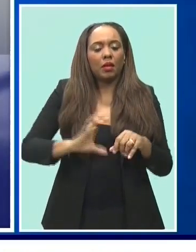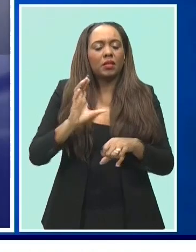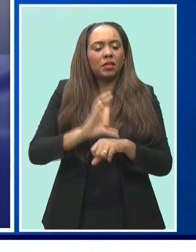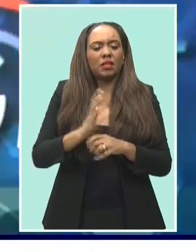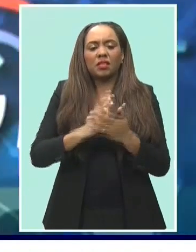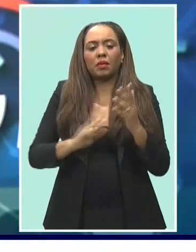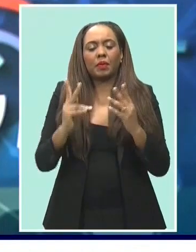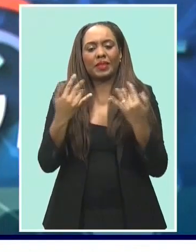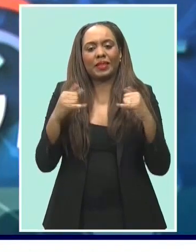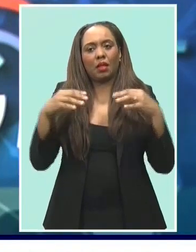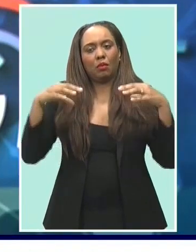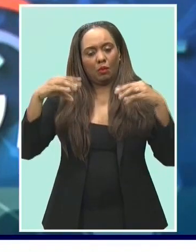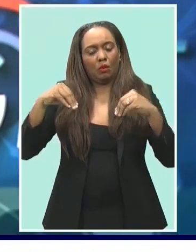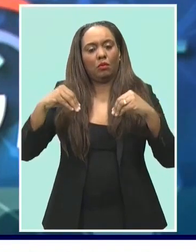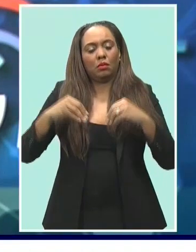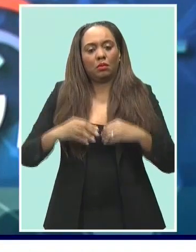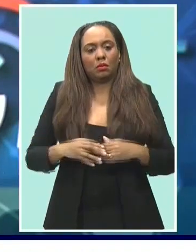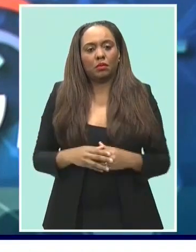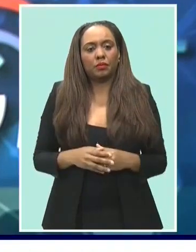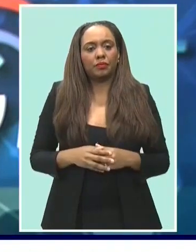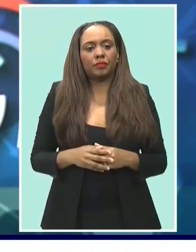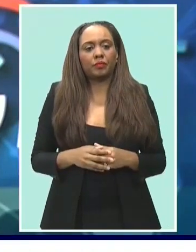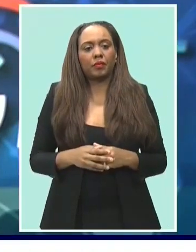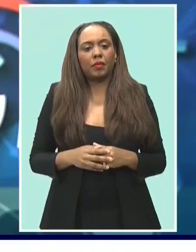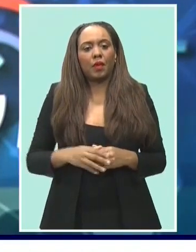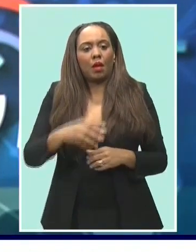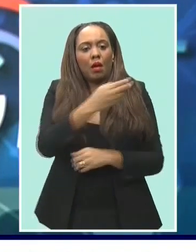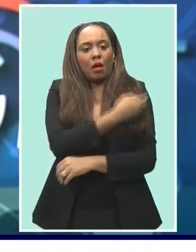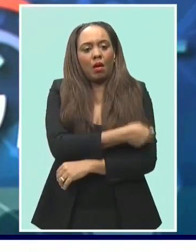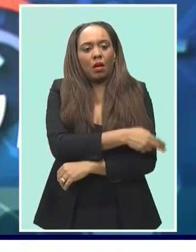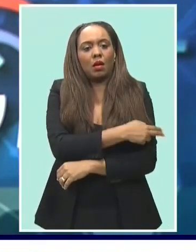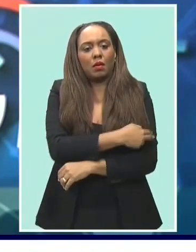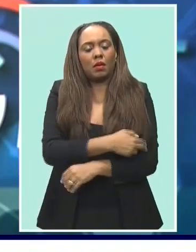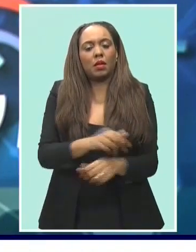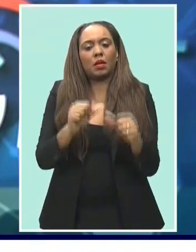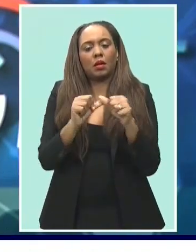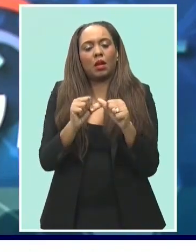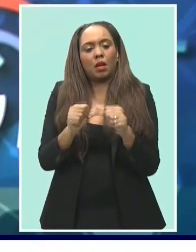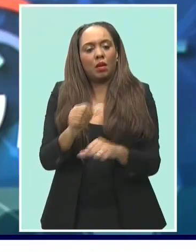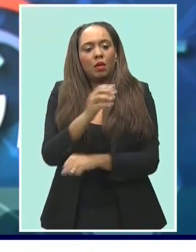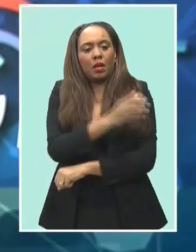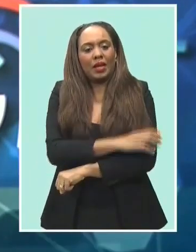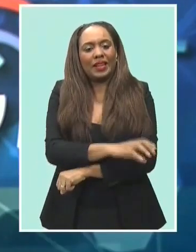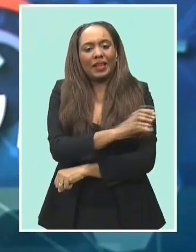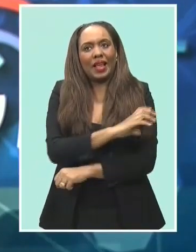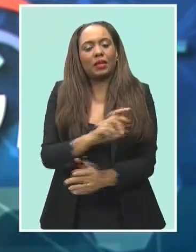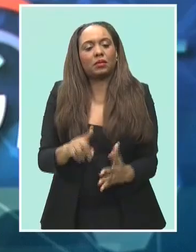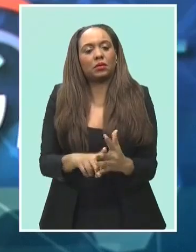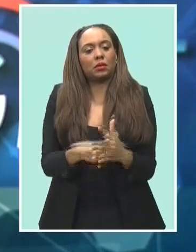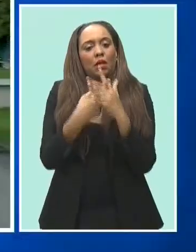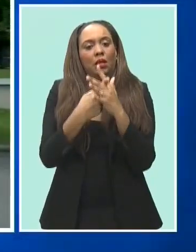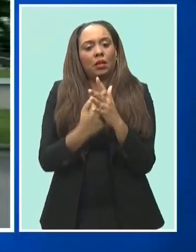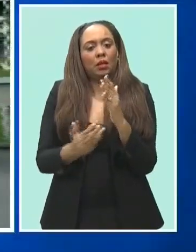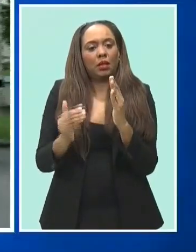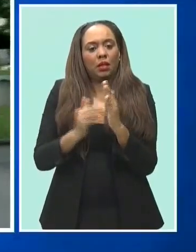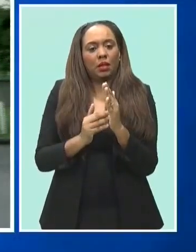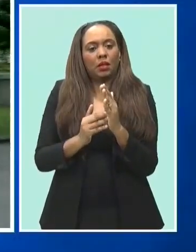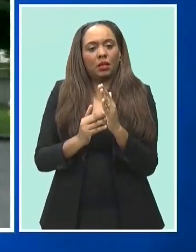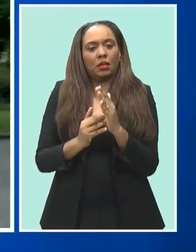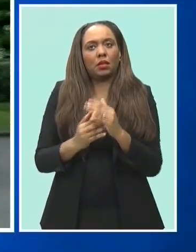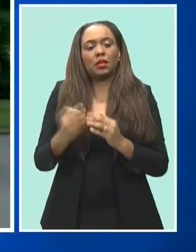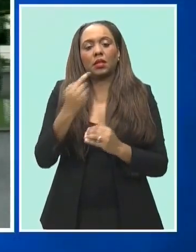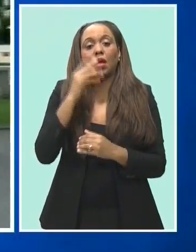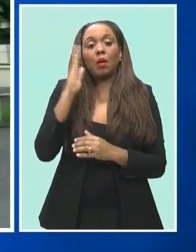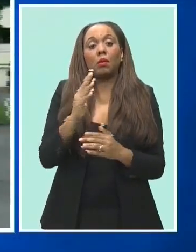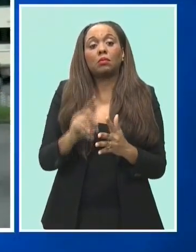Christchurch. The Queen Elizabeth Hospital is resuming its outpatient clinics. Hospital officials say they will resume